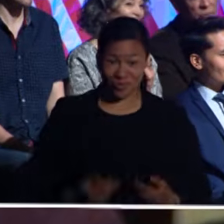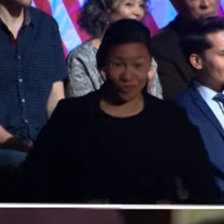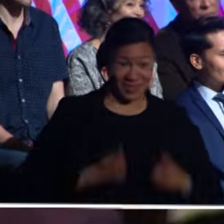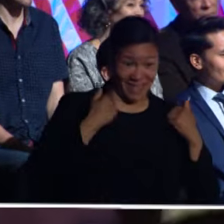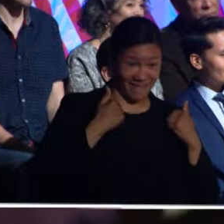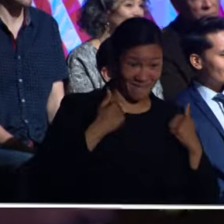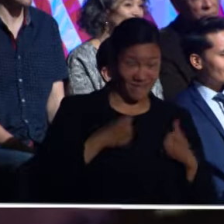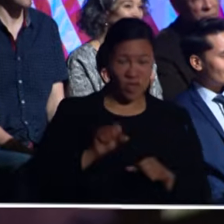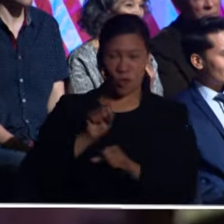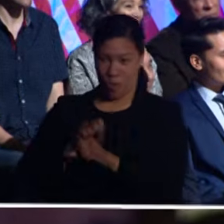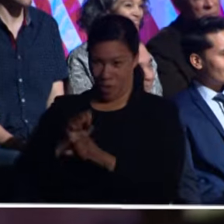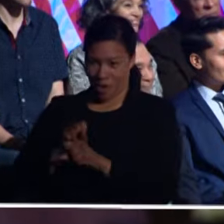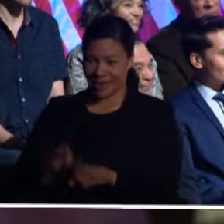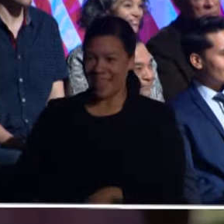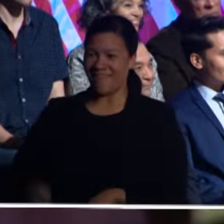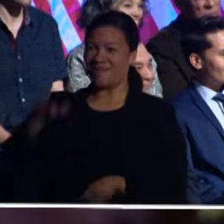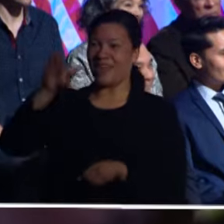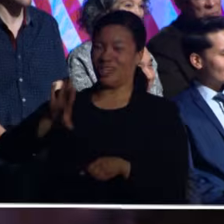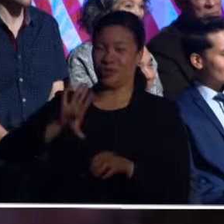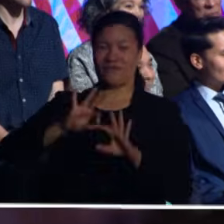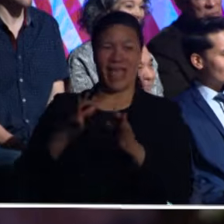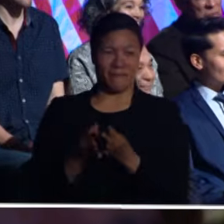work, and raise a family.